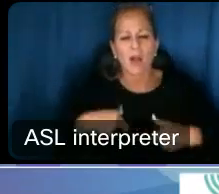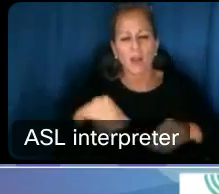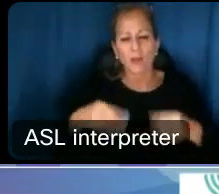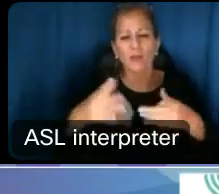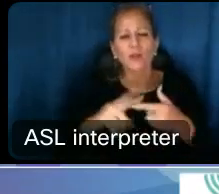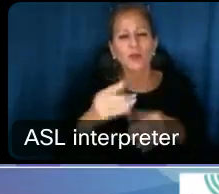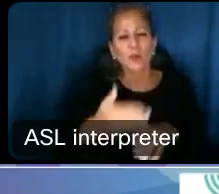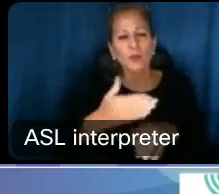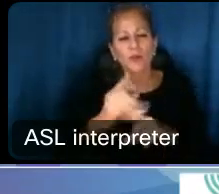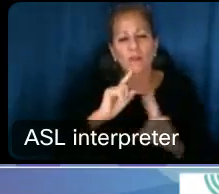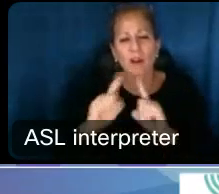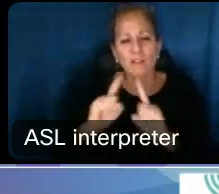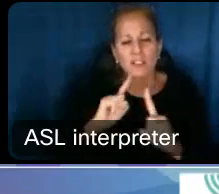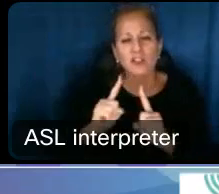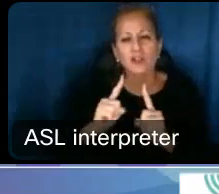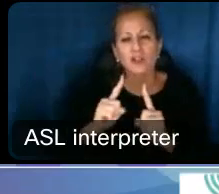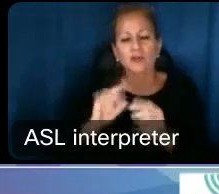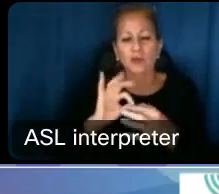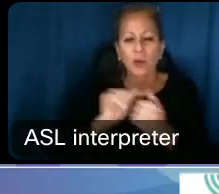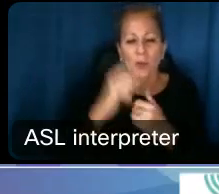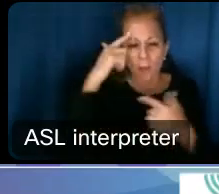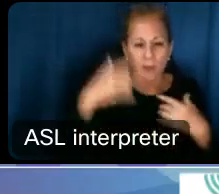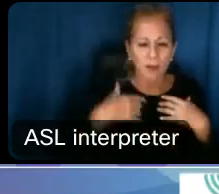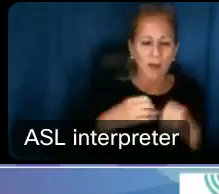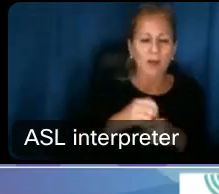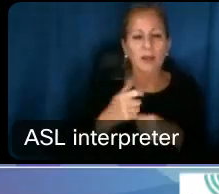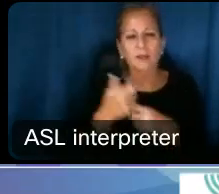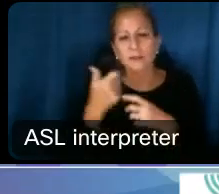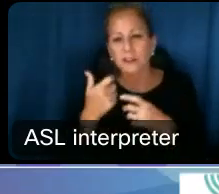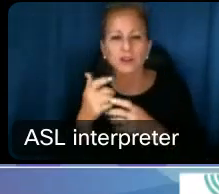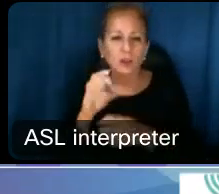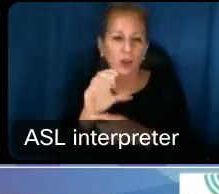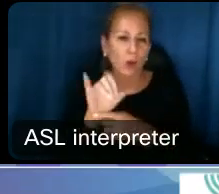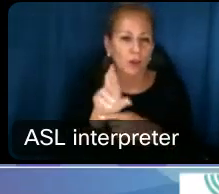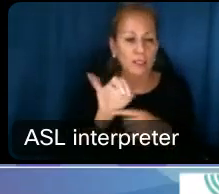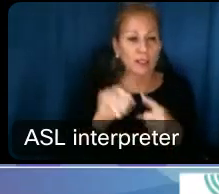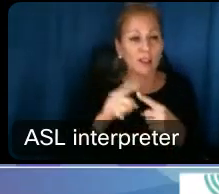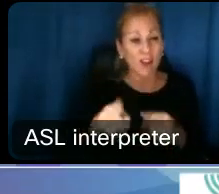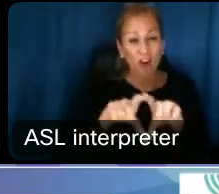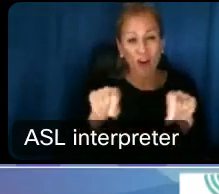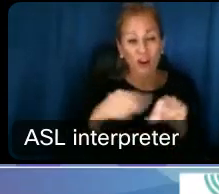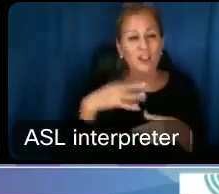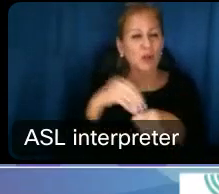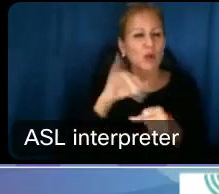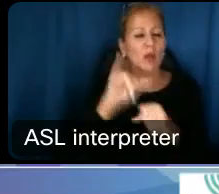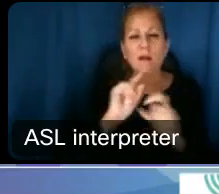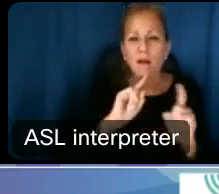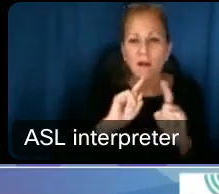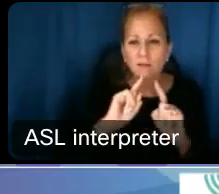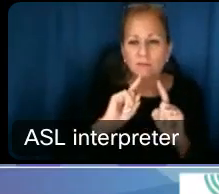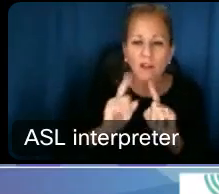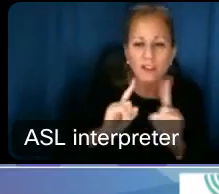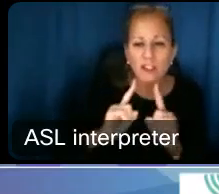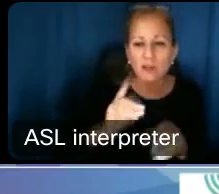to improve conversations around mental health and substance use coercion. These cards include conversation